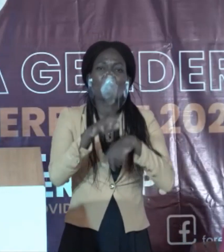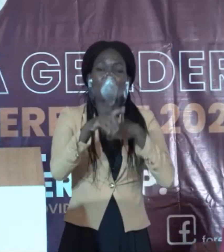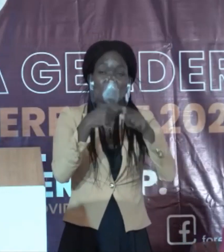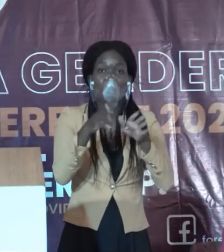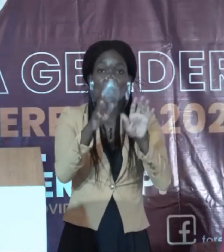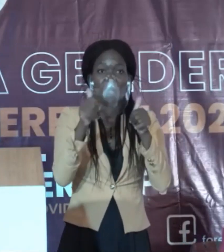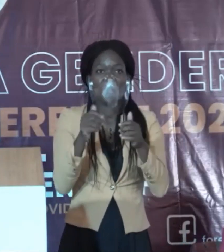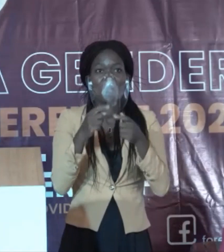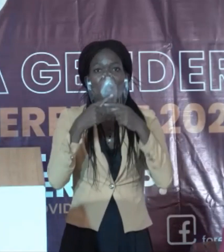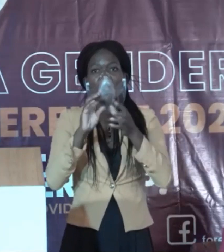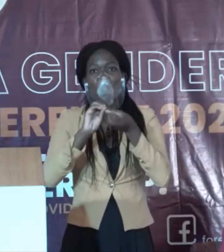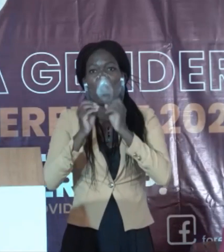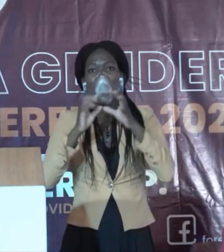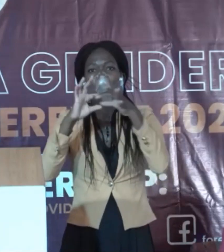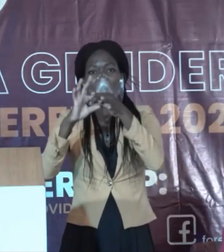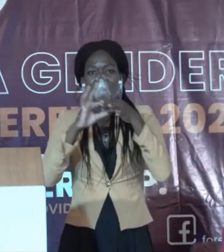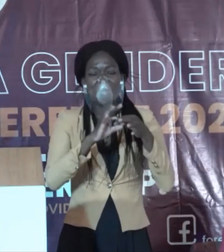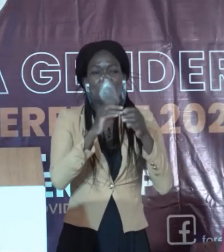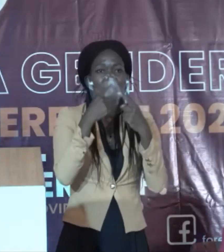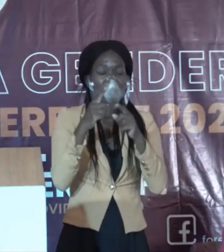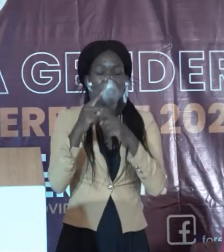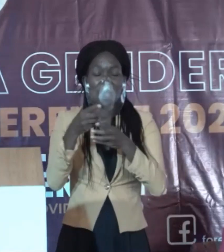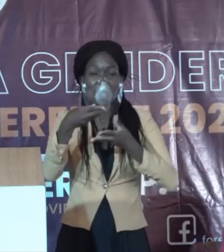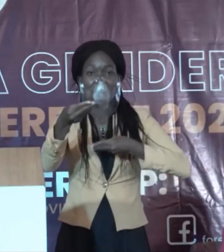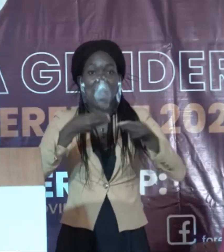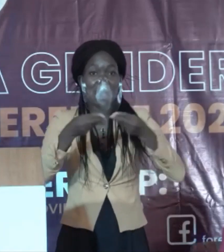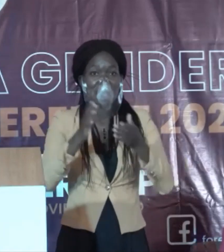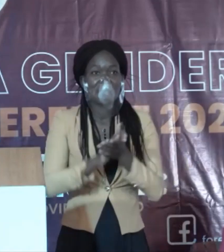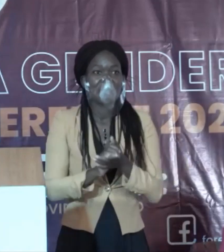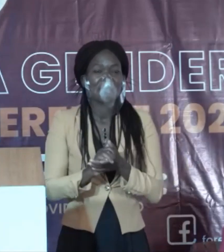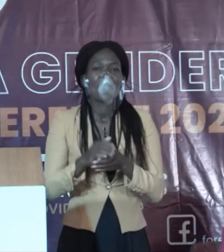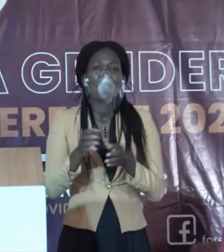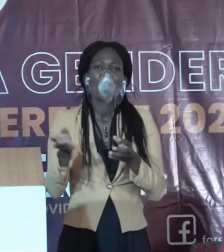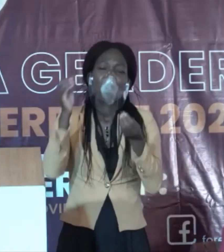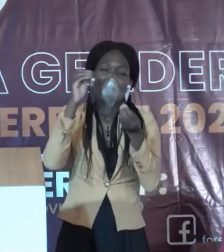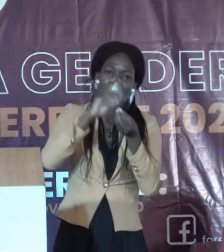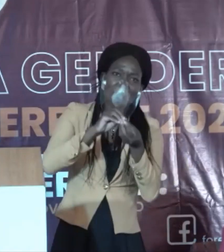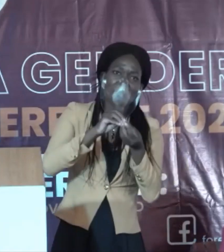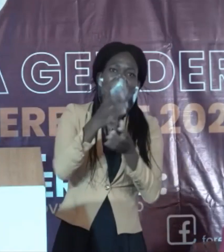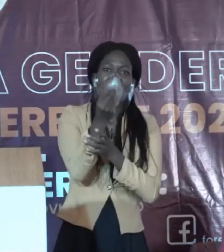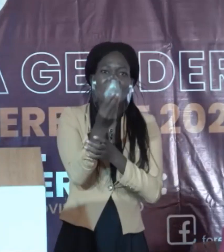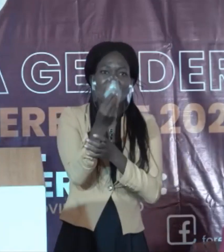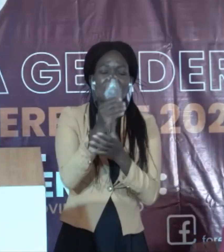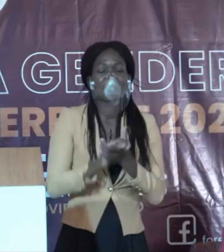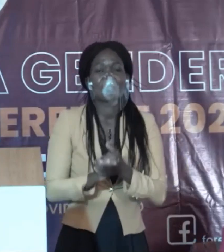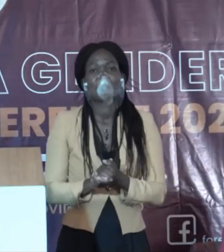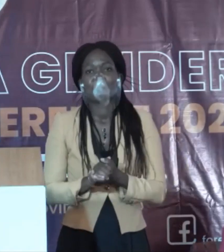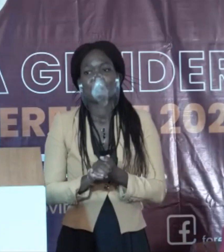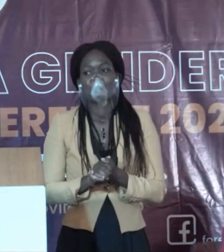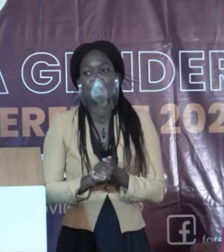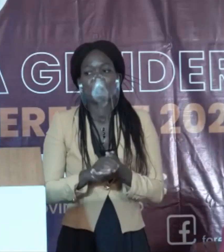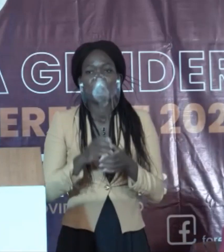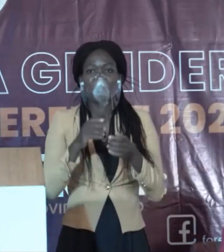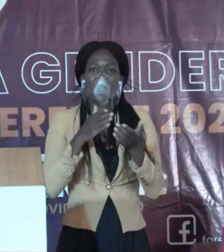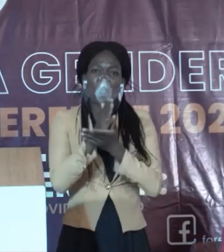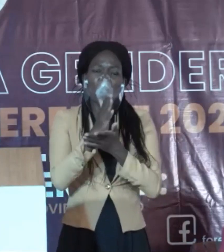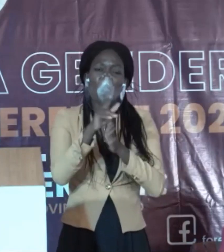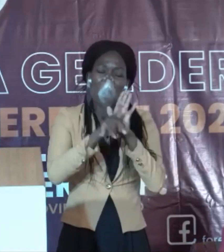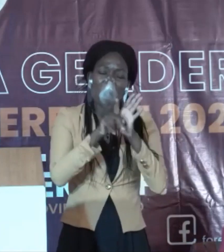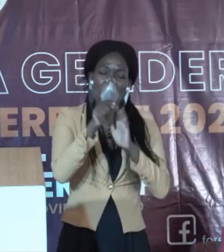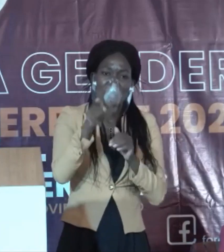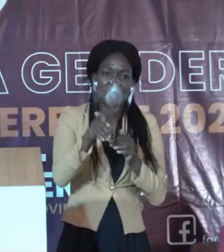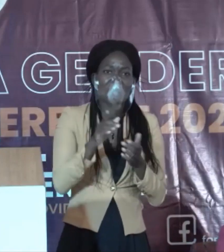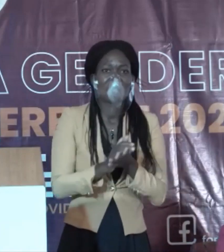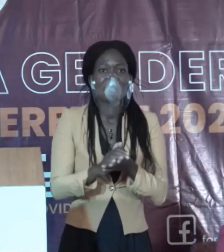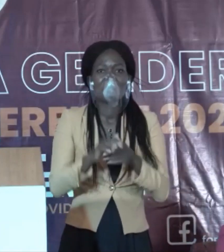as connecting them to markets, providers of finance, mentors, and coaches. Through the COMFOI projects, positive impacts